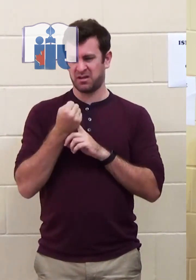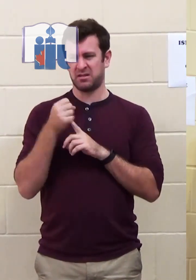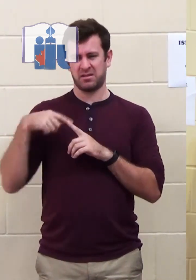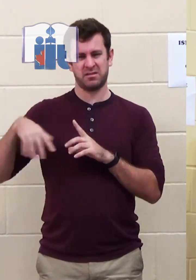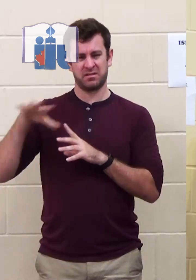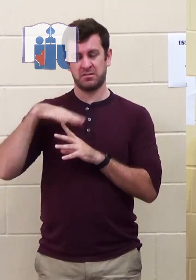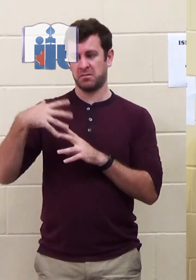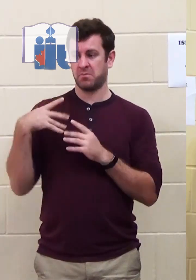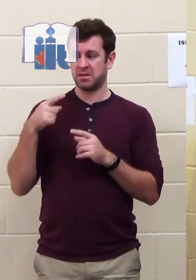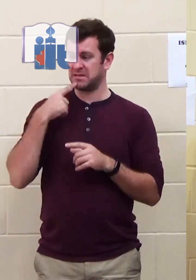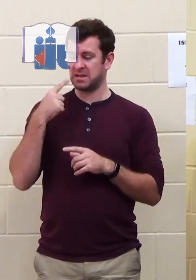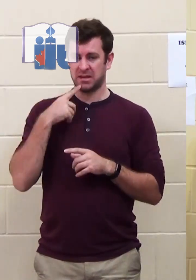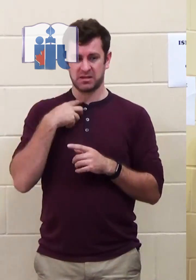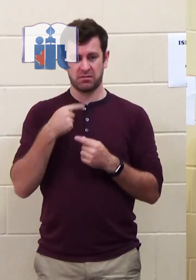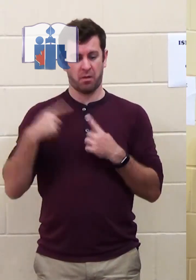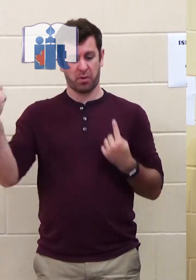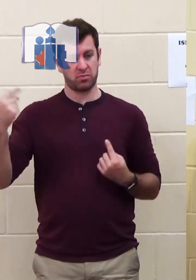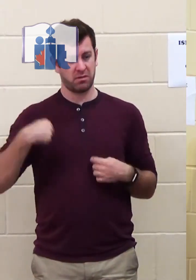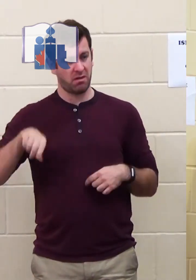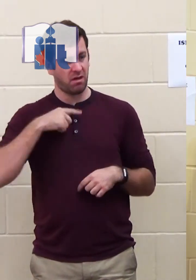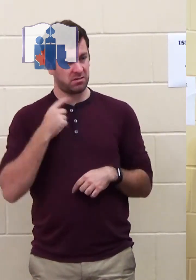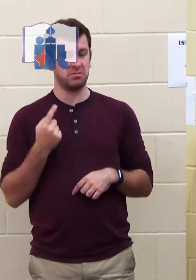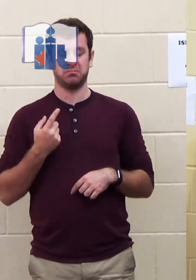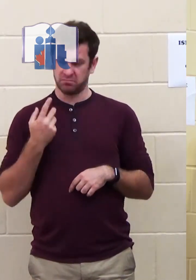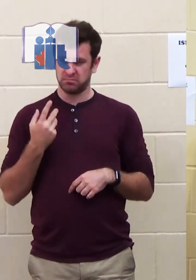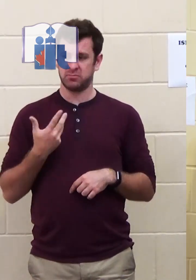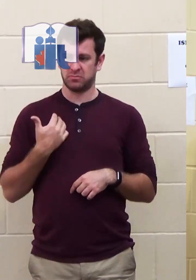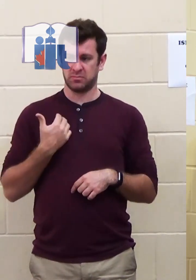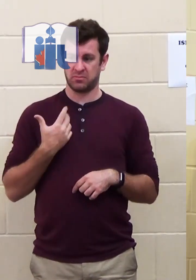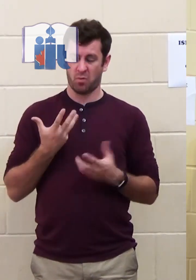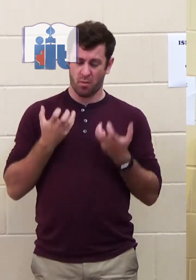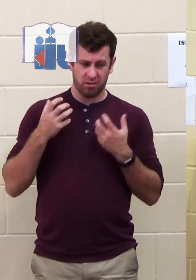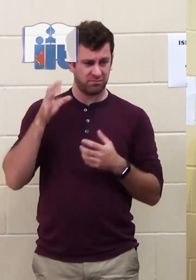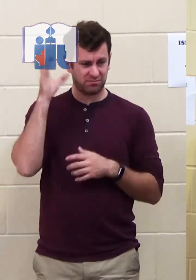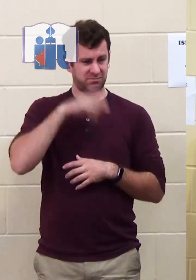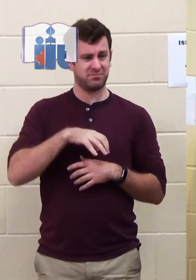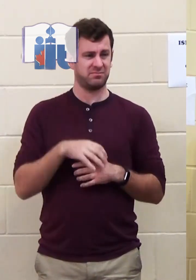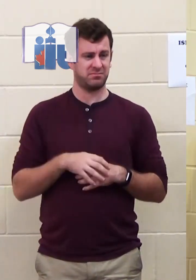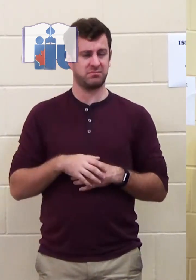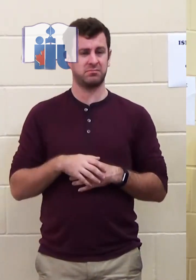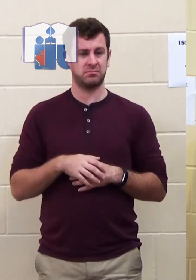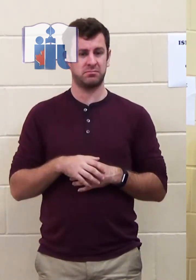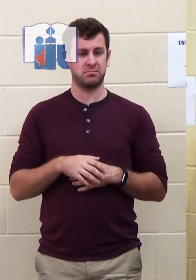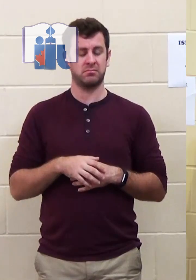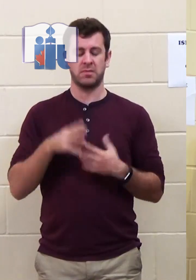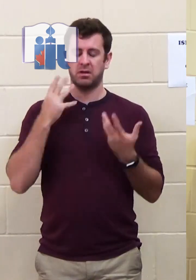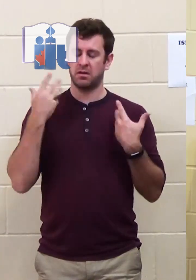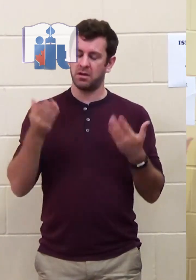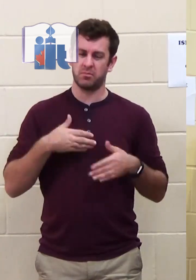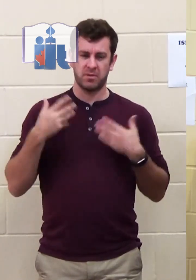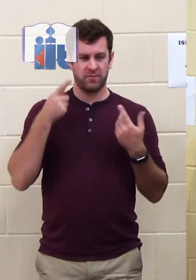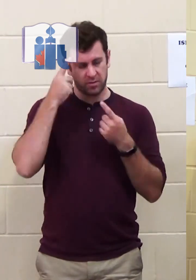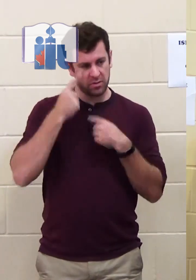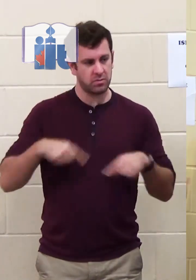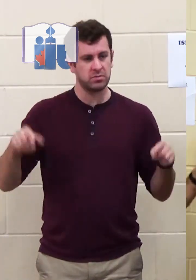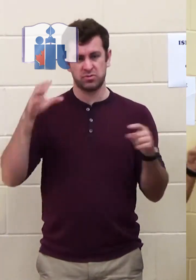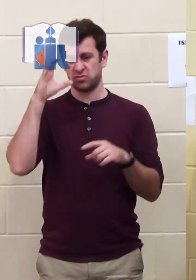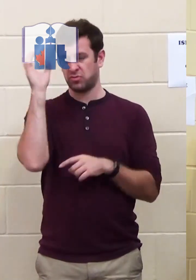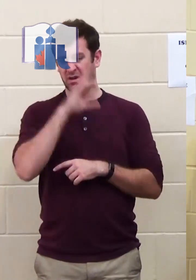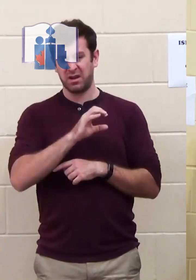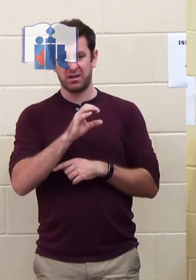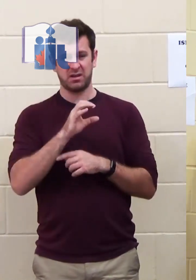even though it may say things against you. But I give you glad tidings for the strangers. To